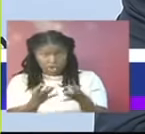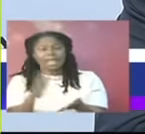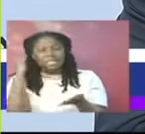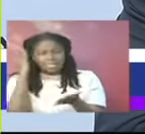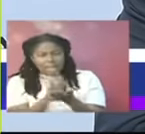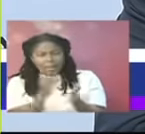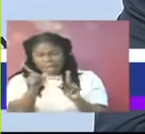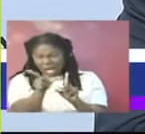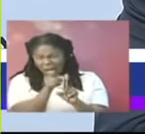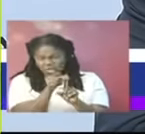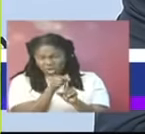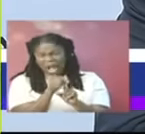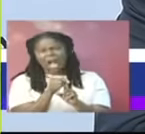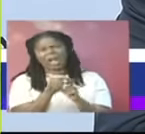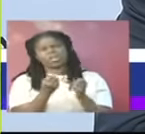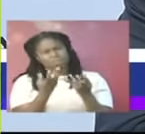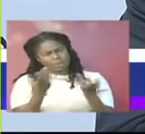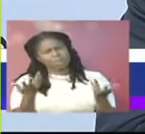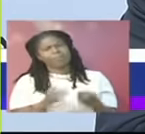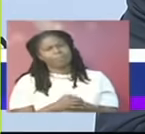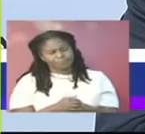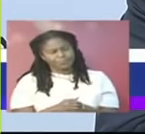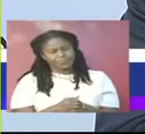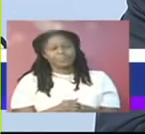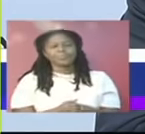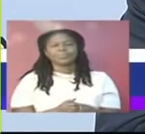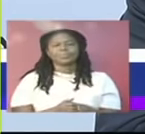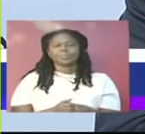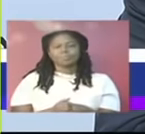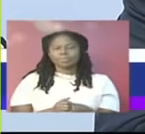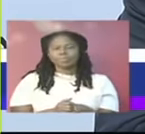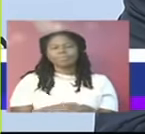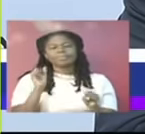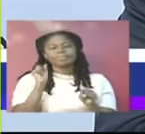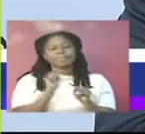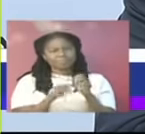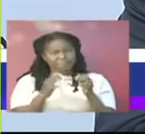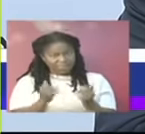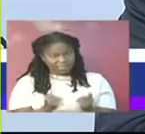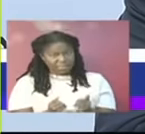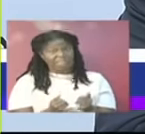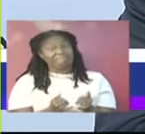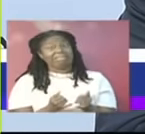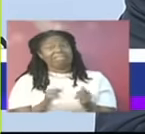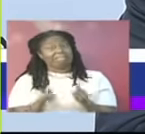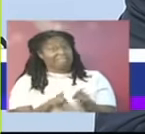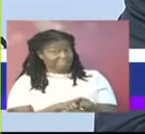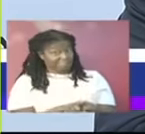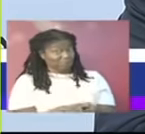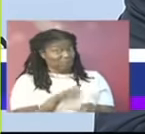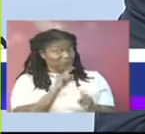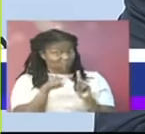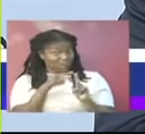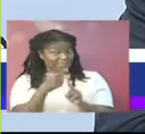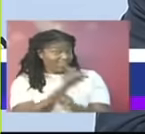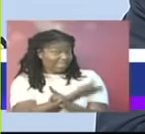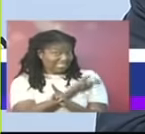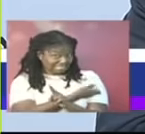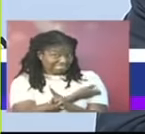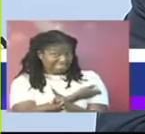to reduce the risk of severe outcomes. So while we don't have all of the